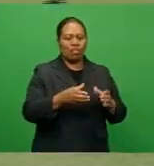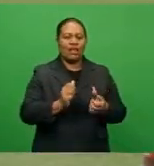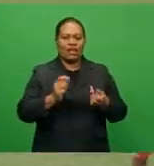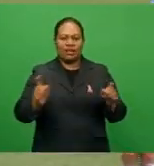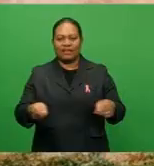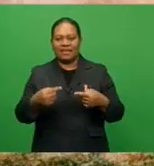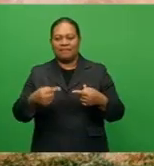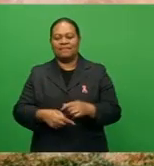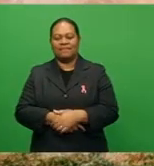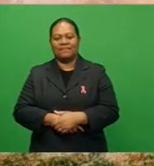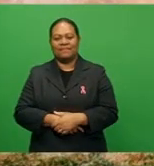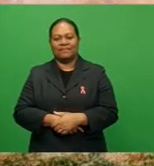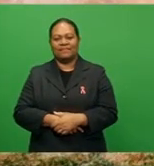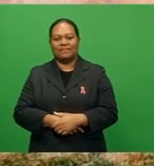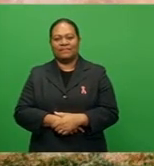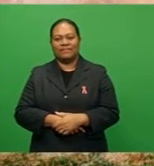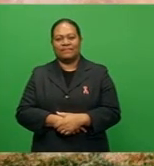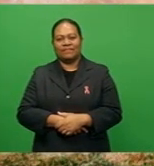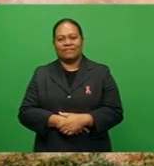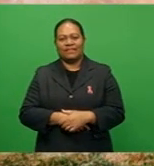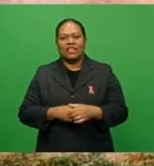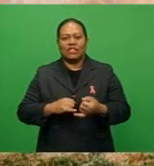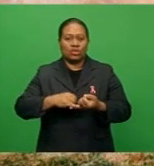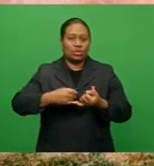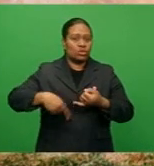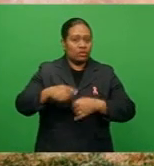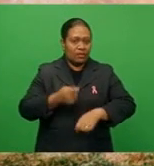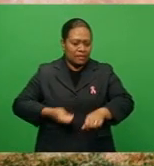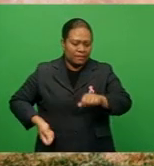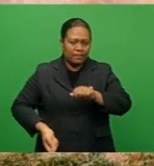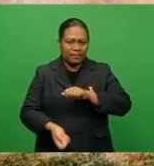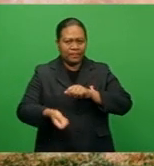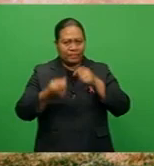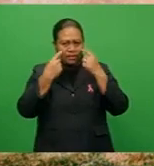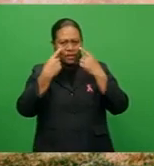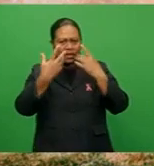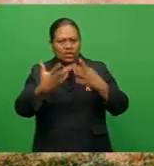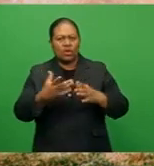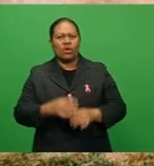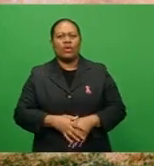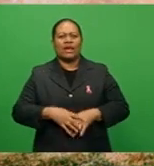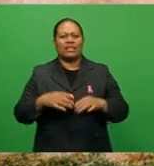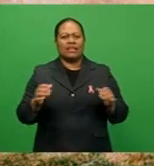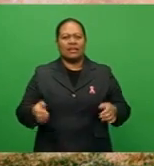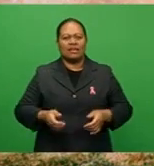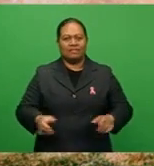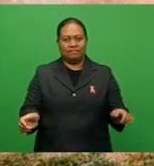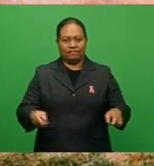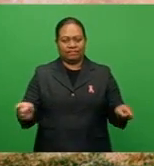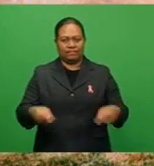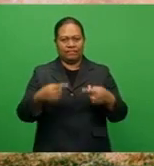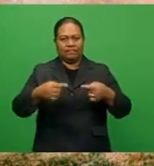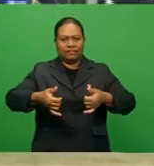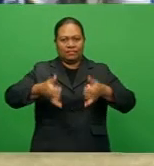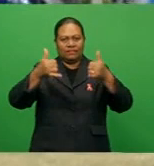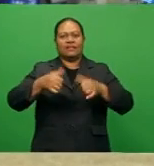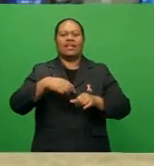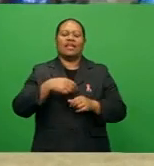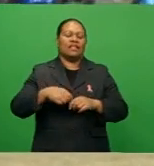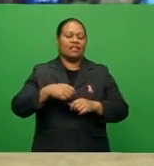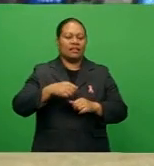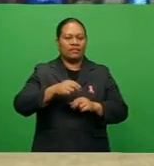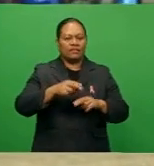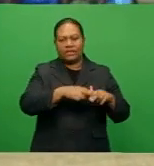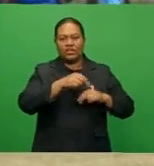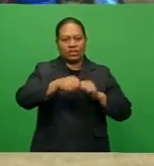FBC Sports. The Suva cricket team has booked a spot in the cup finals of the Cricket Fiji Association Cup. The capital